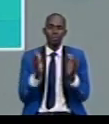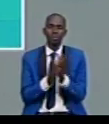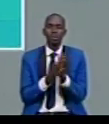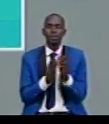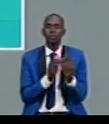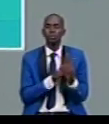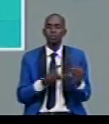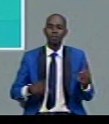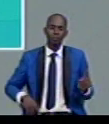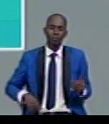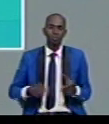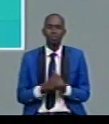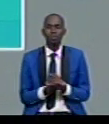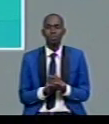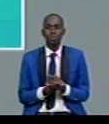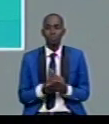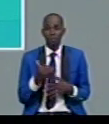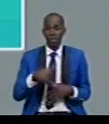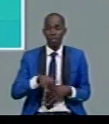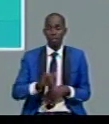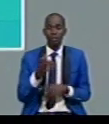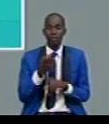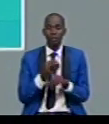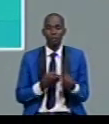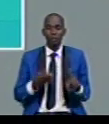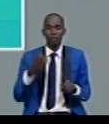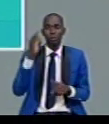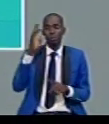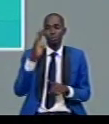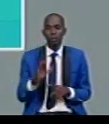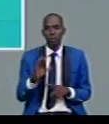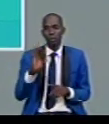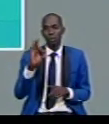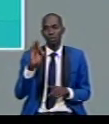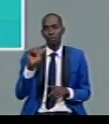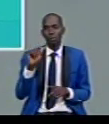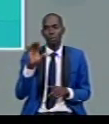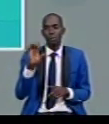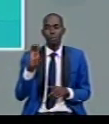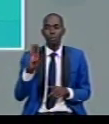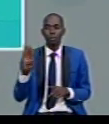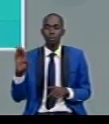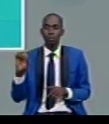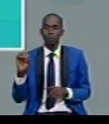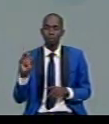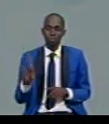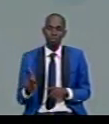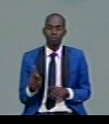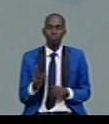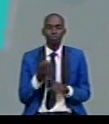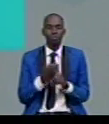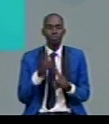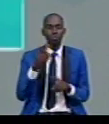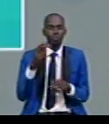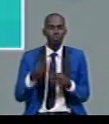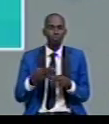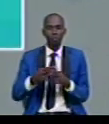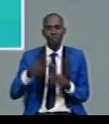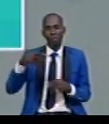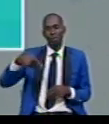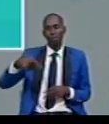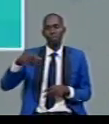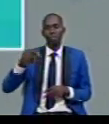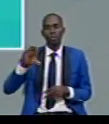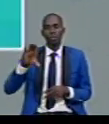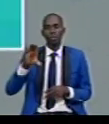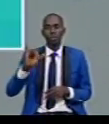Feeds from the GS official Facebook page from Precious Azoribe testify